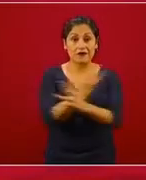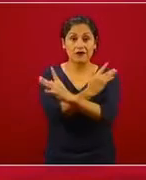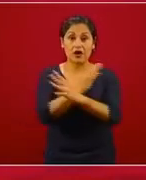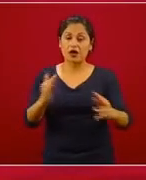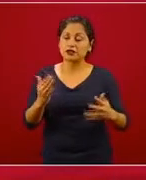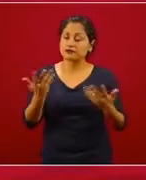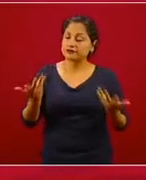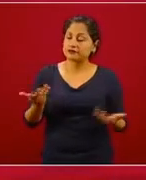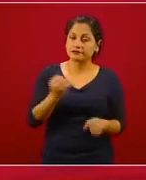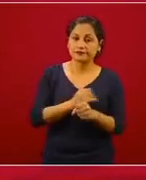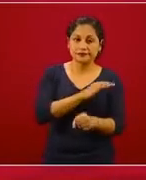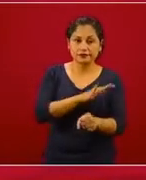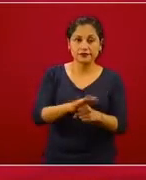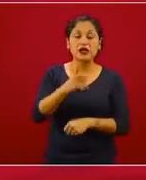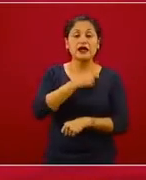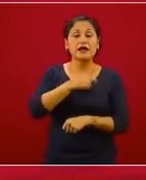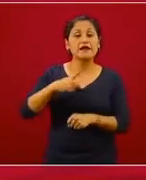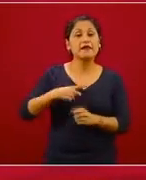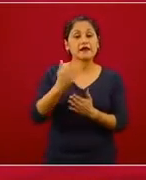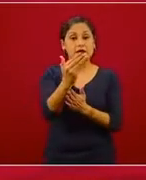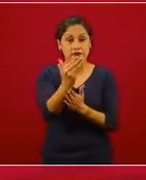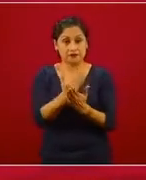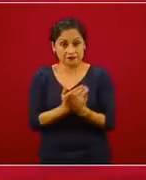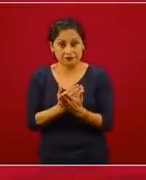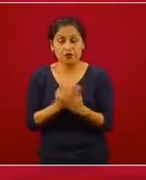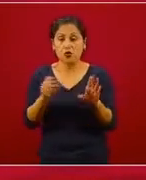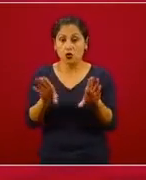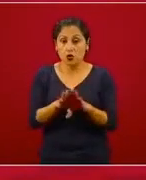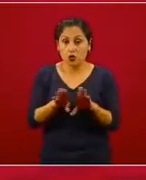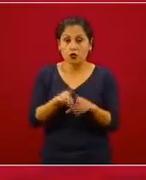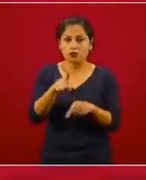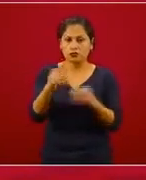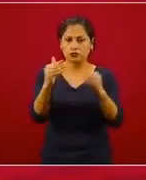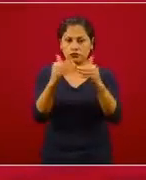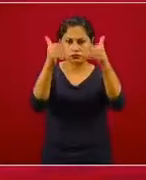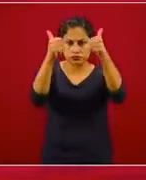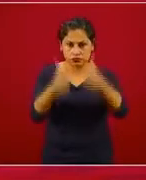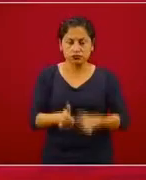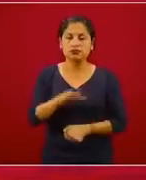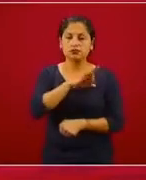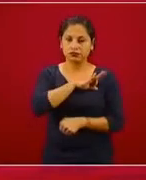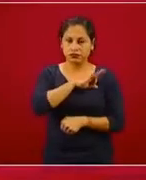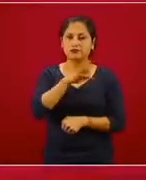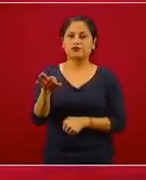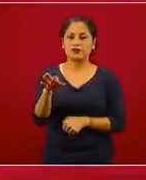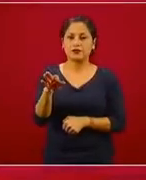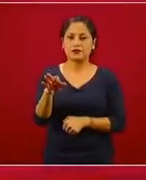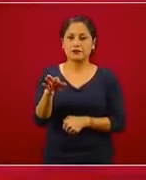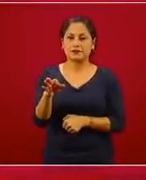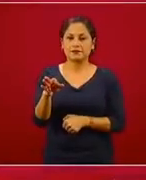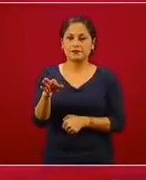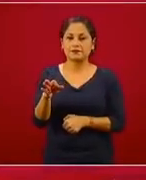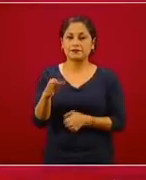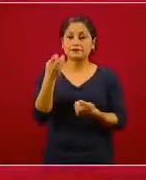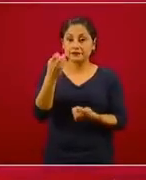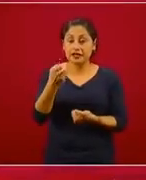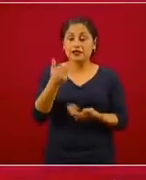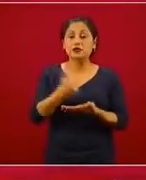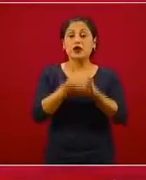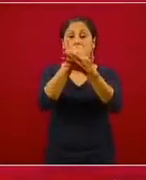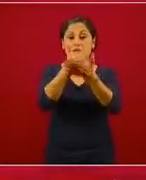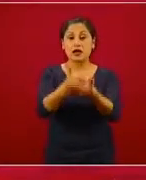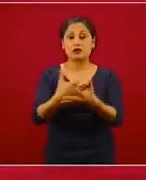to continue with this, this is the only mechanism, an essential mechanism that will help us reduce